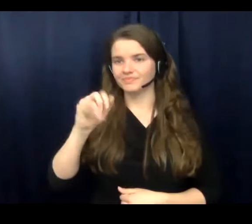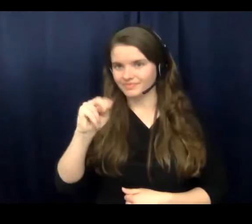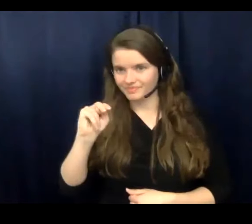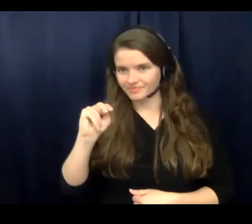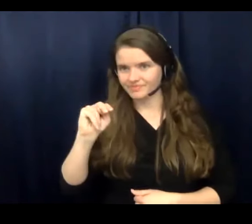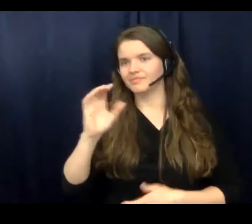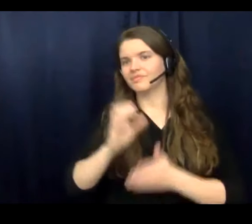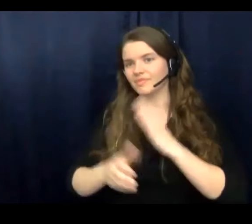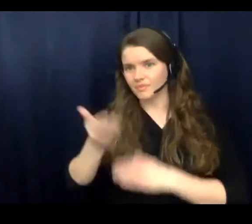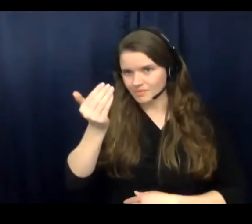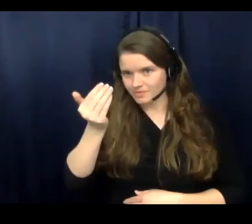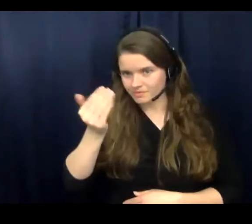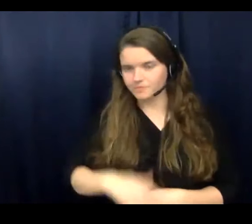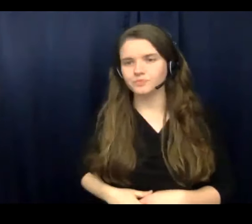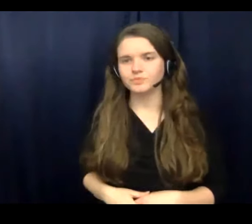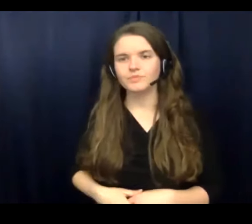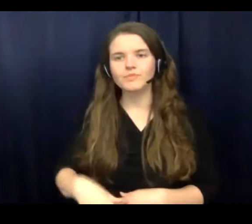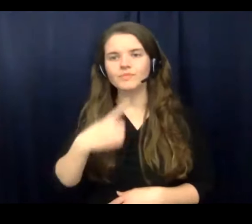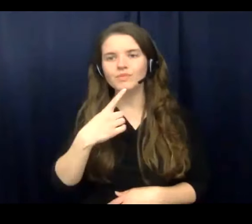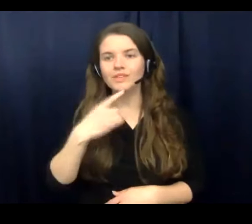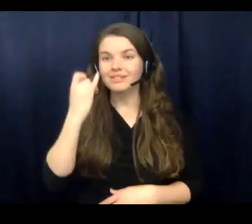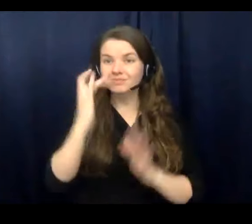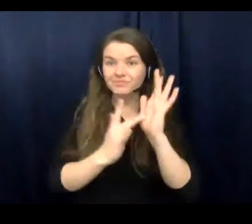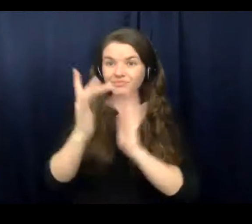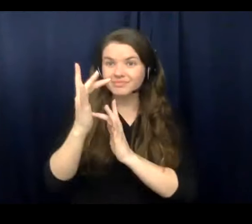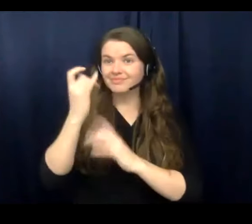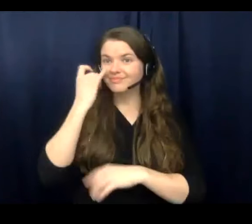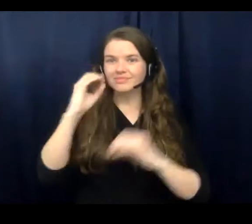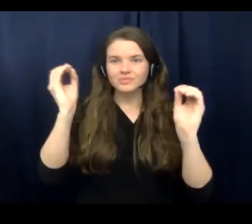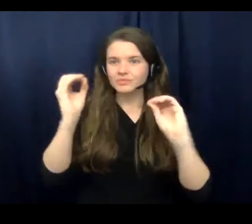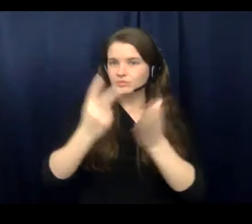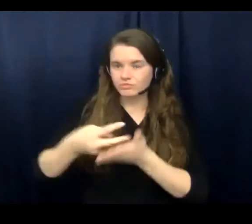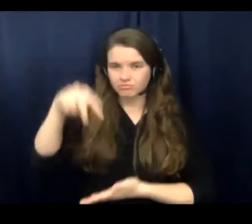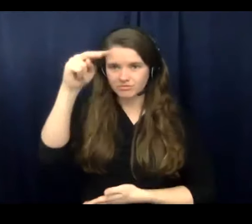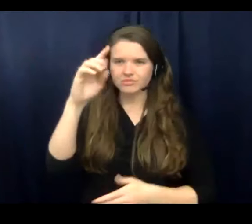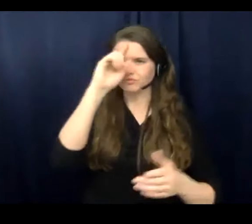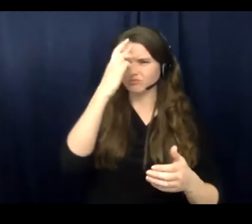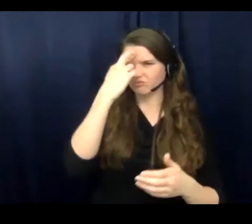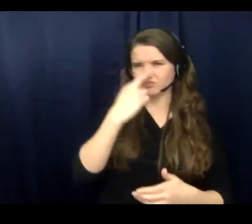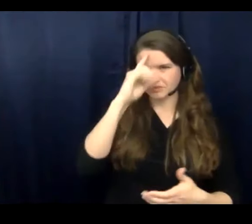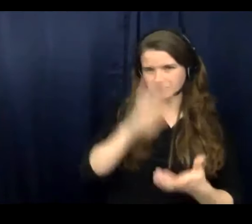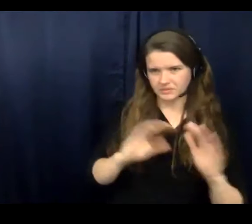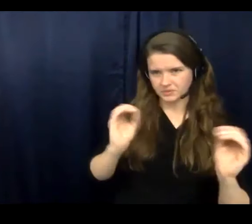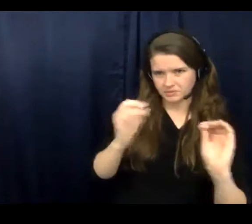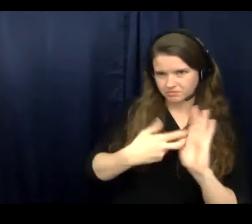he said this. If there was no resurrection of the dead, which the Romans didn't believe there was any resurrection of the